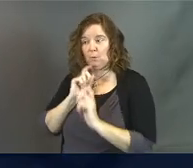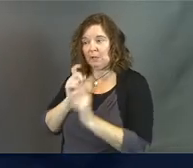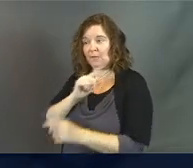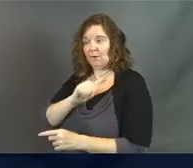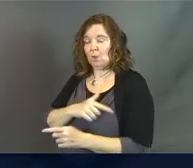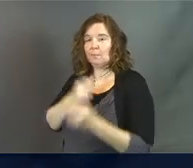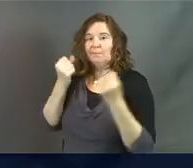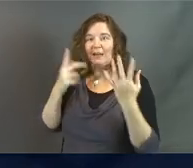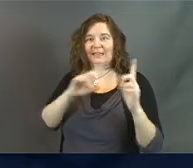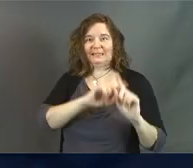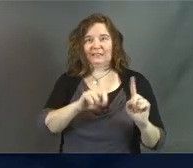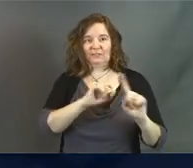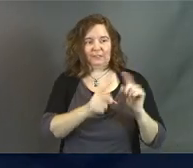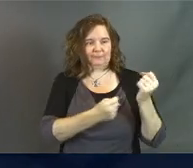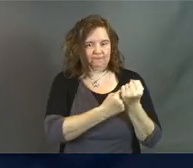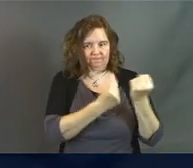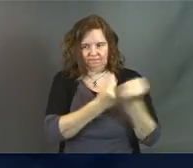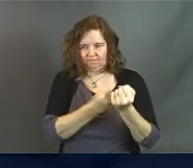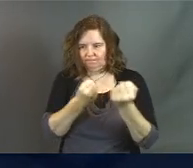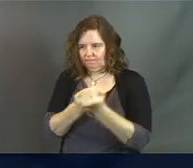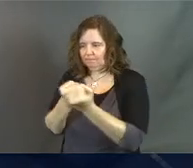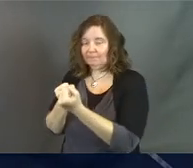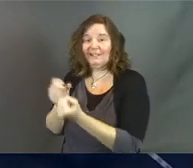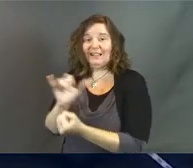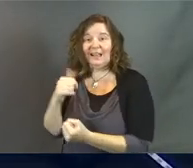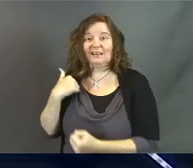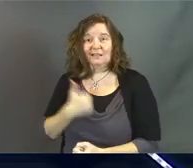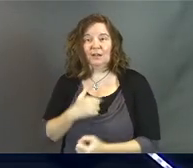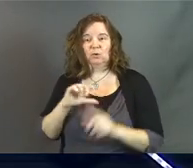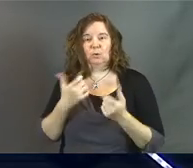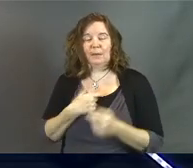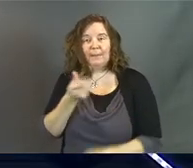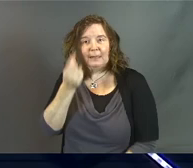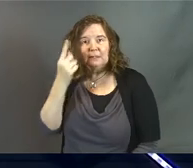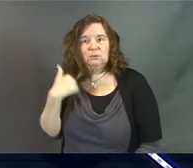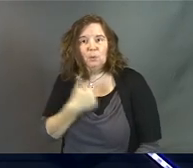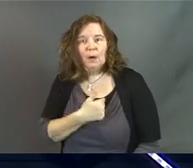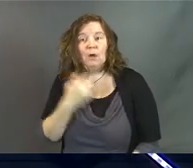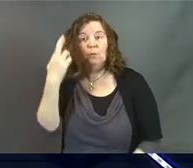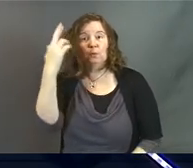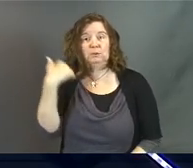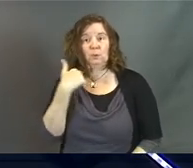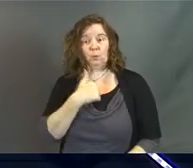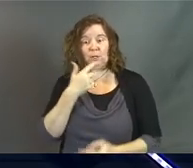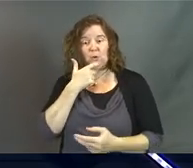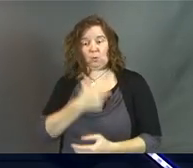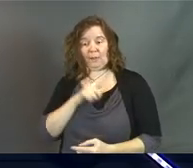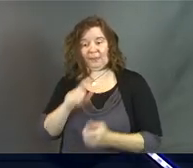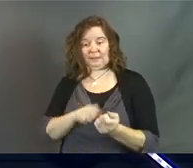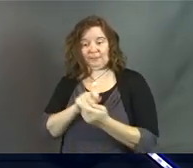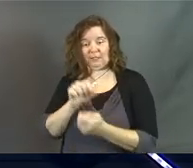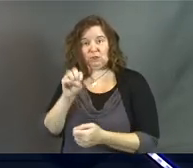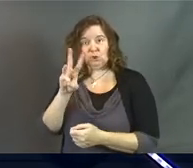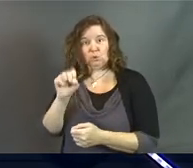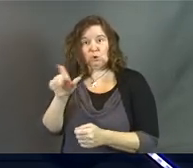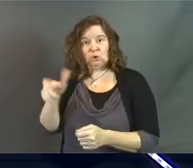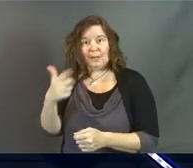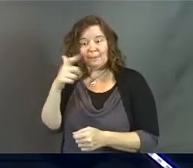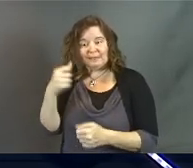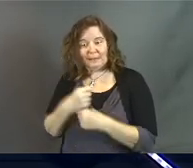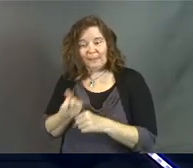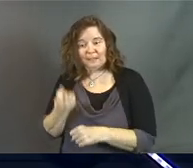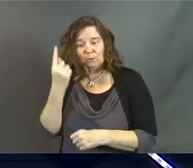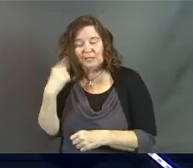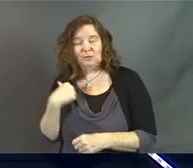loyalty to so many different groups, groups that are like us, groups that make sense to us. The reason we watch this particular news channel is because it